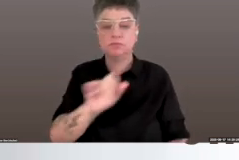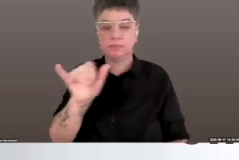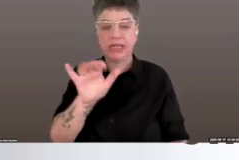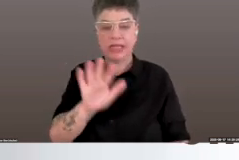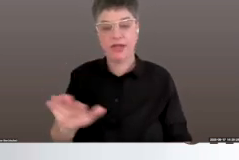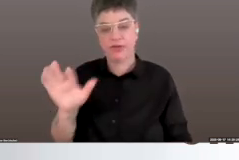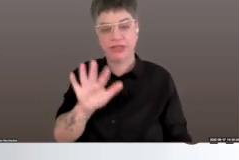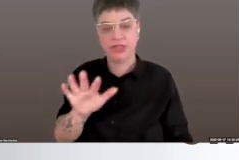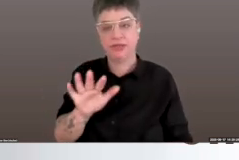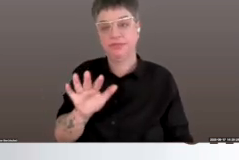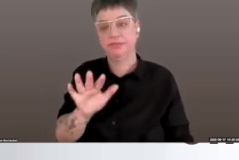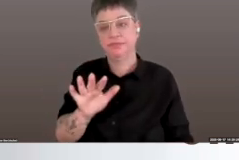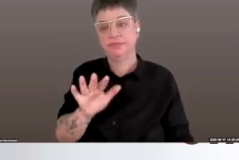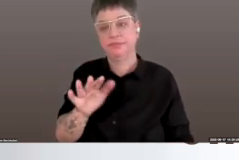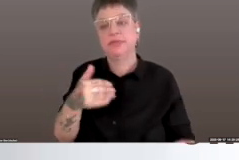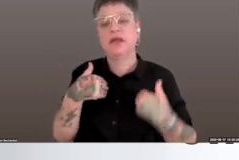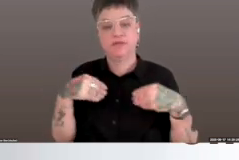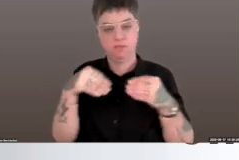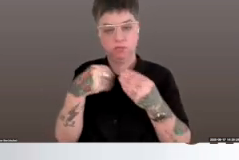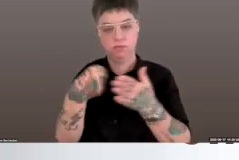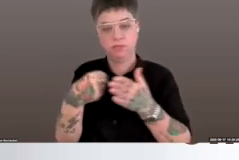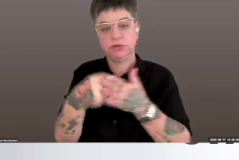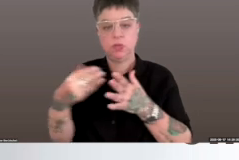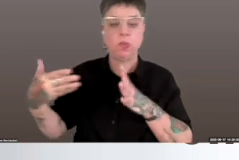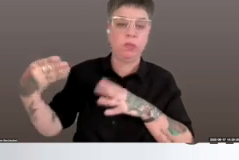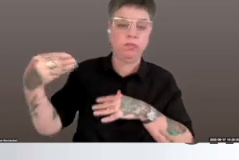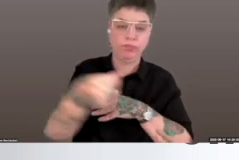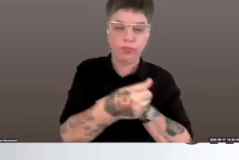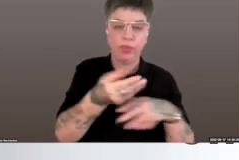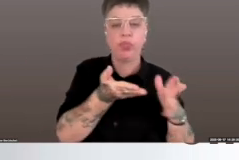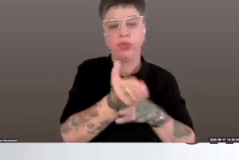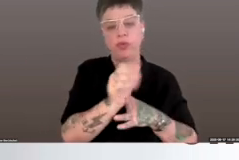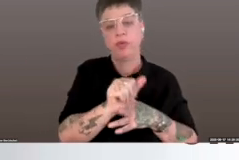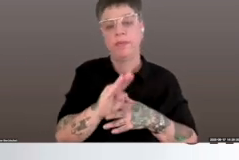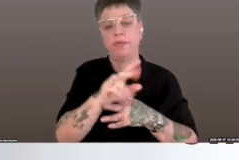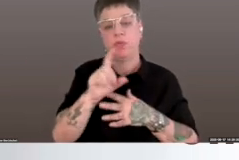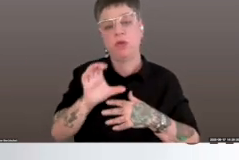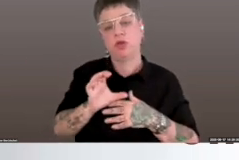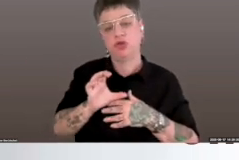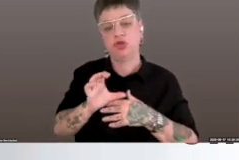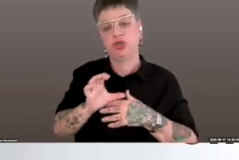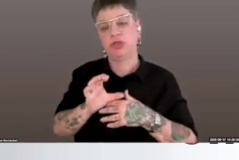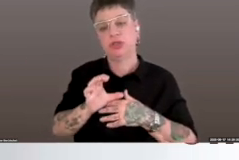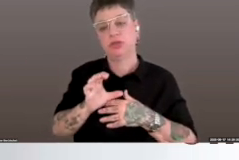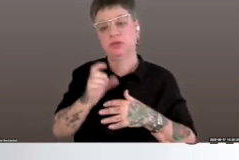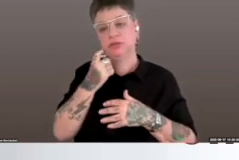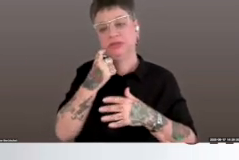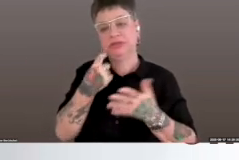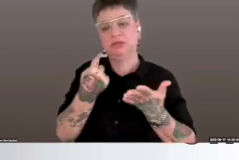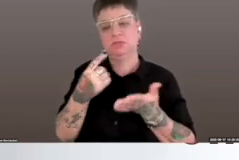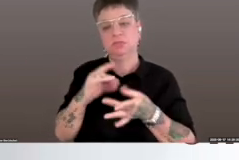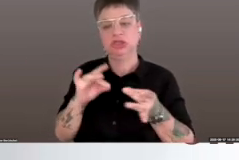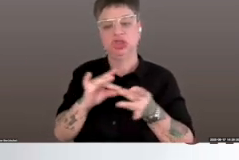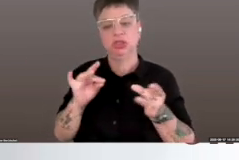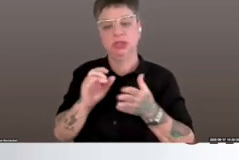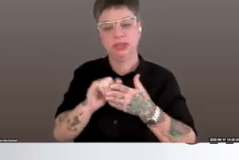they also have more funds coming through the AB 100 allocation that we mentioned earlier, and so we can